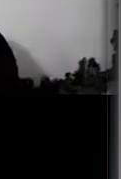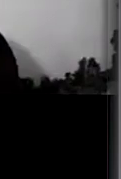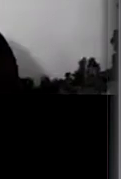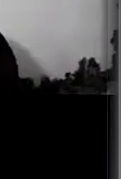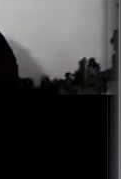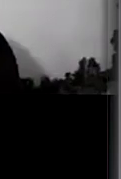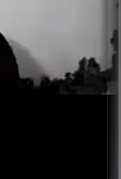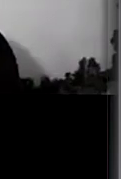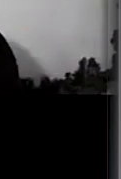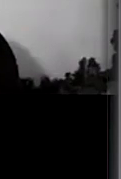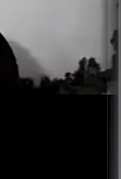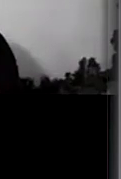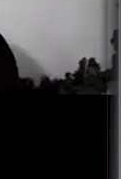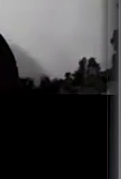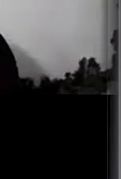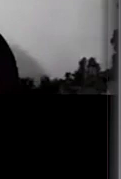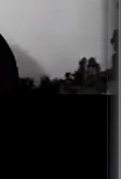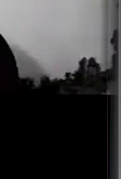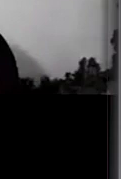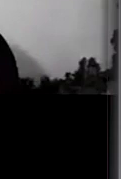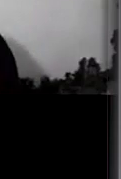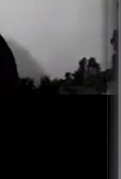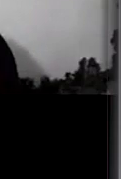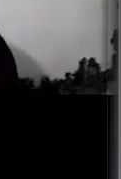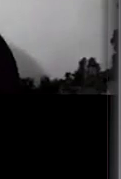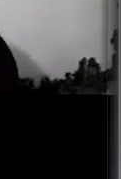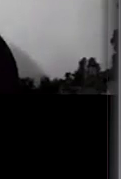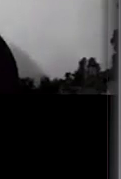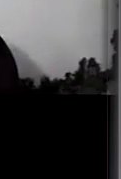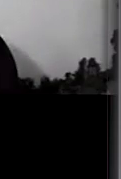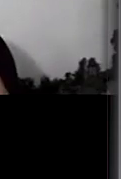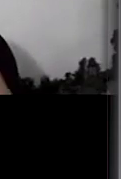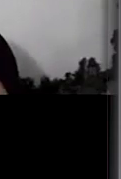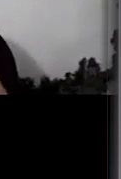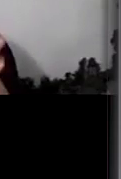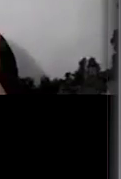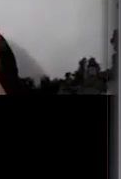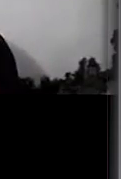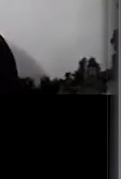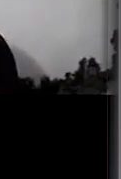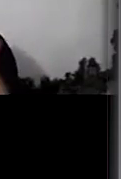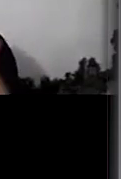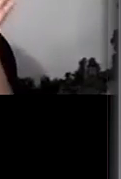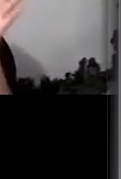The record of the email that you sent